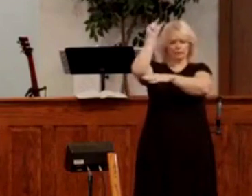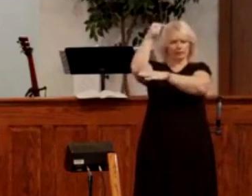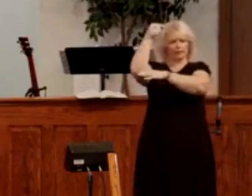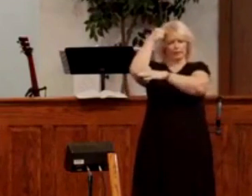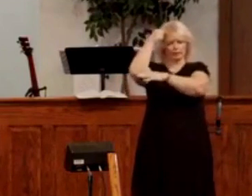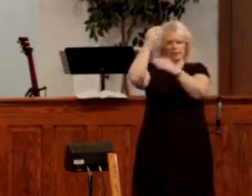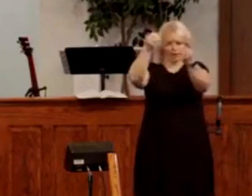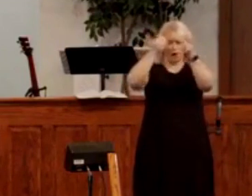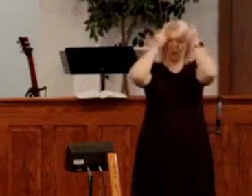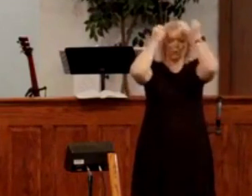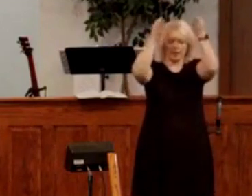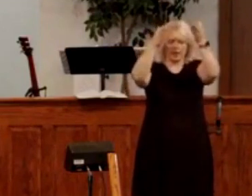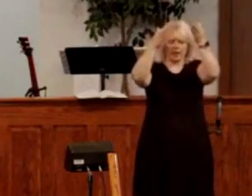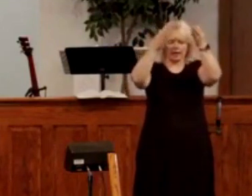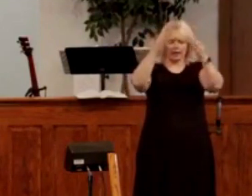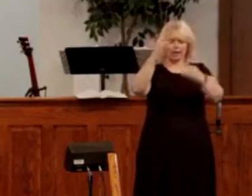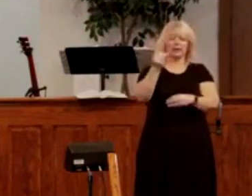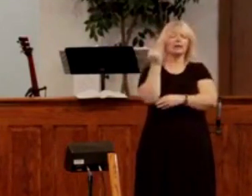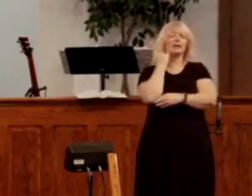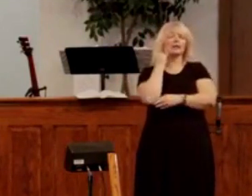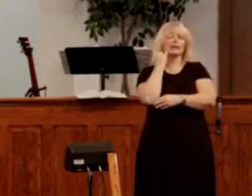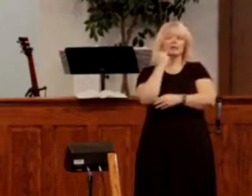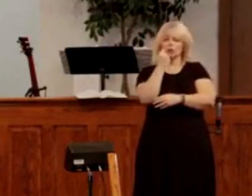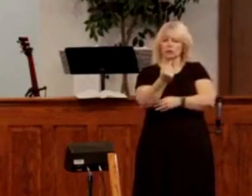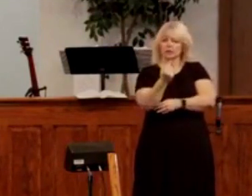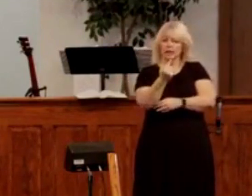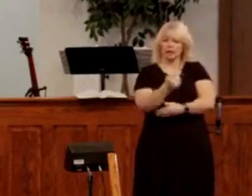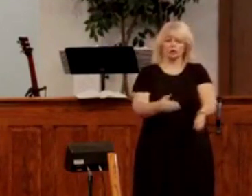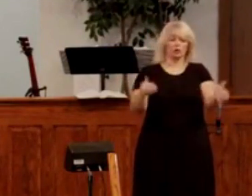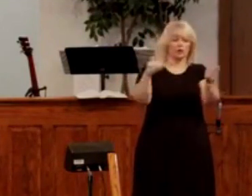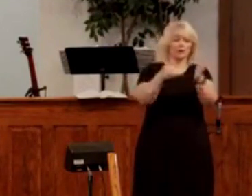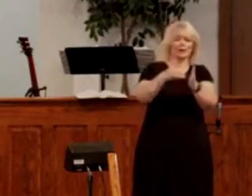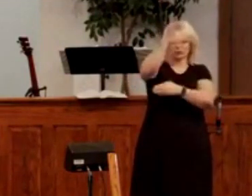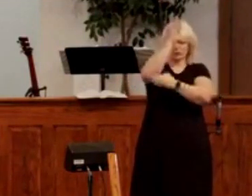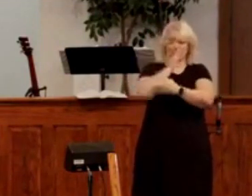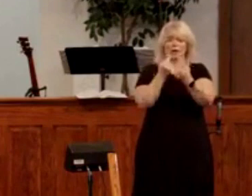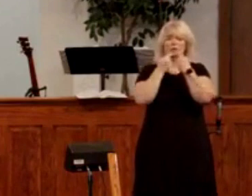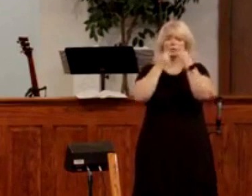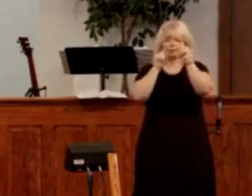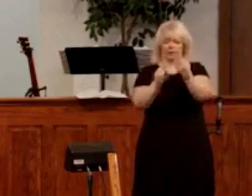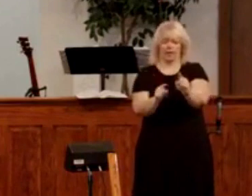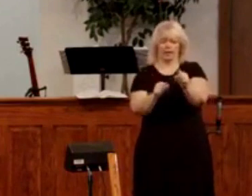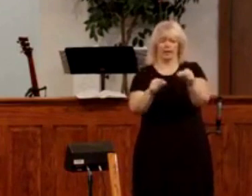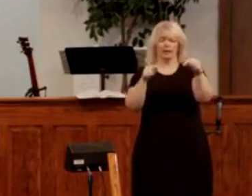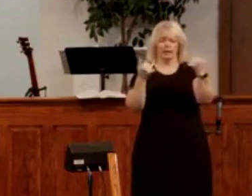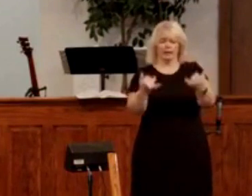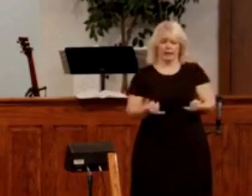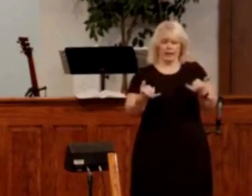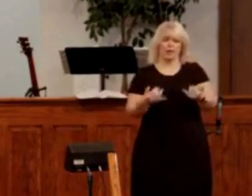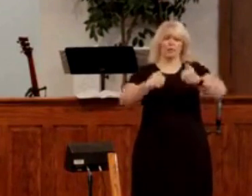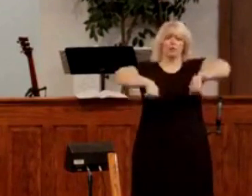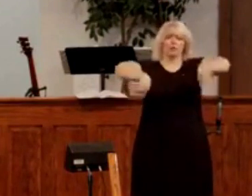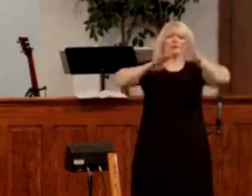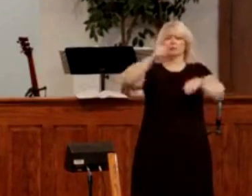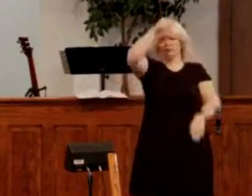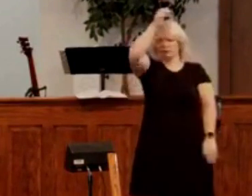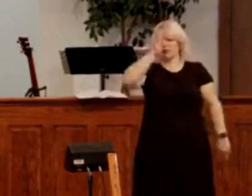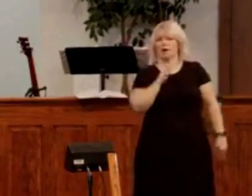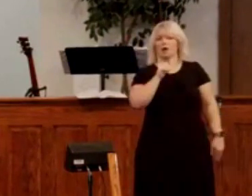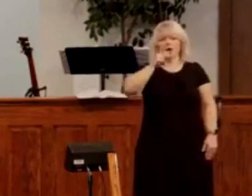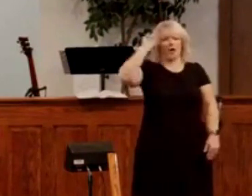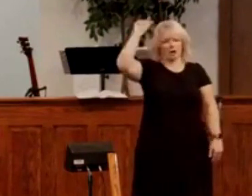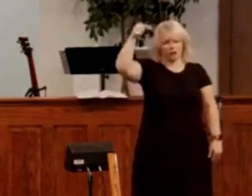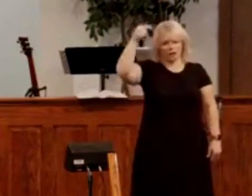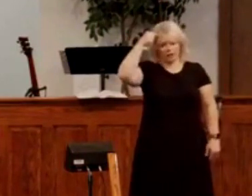going to be obedient until you tell me to go against God's command. And they said, all right, at this point, we got to submit to God, not to you, and accept